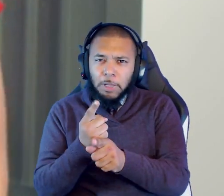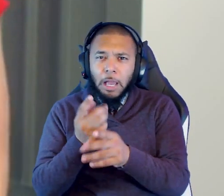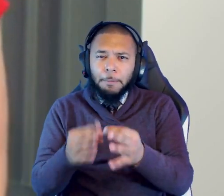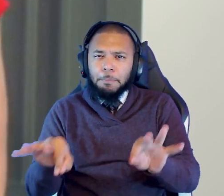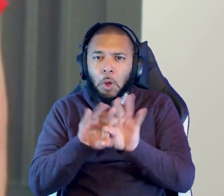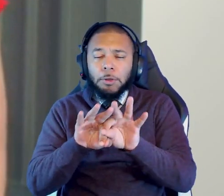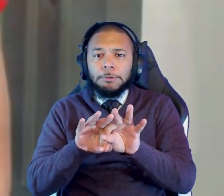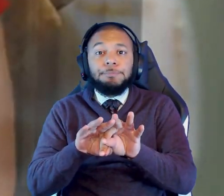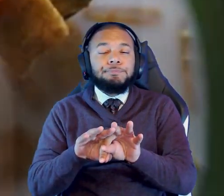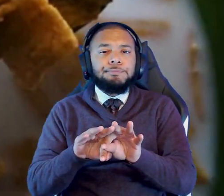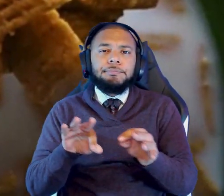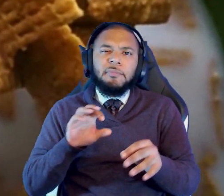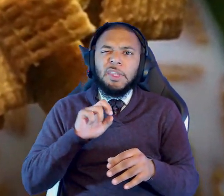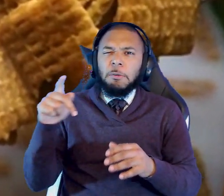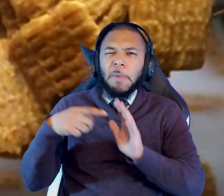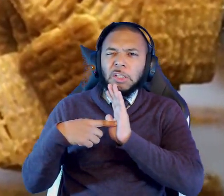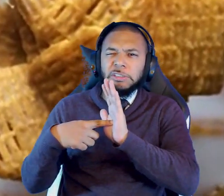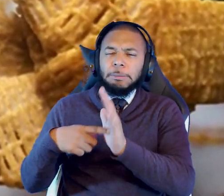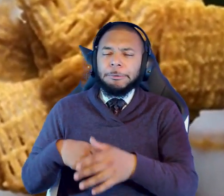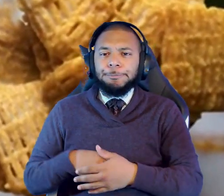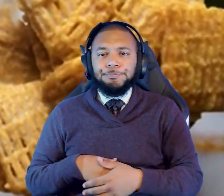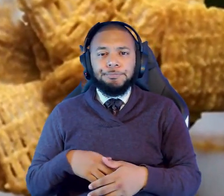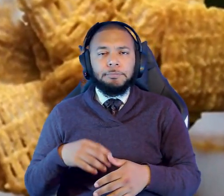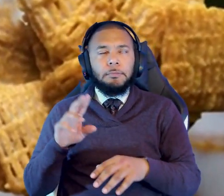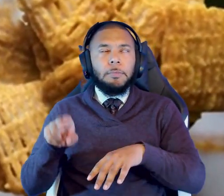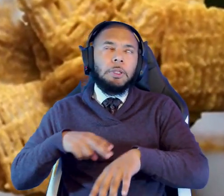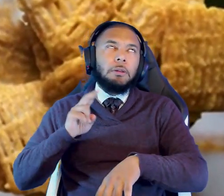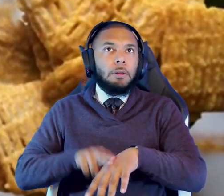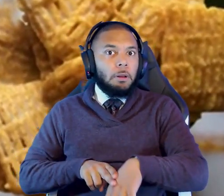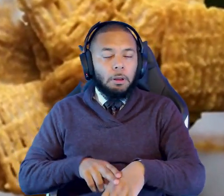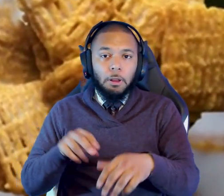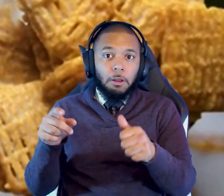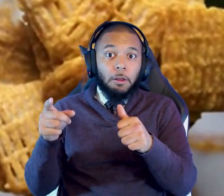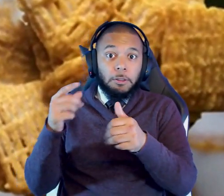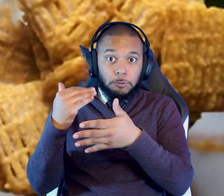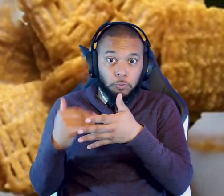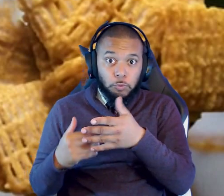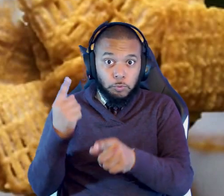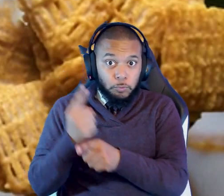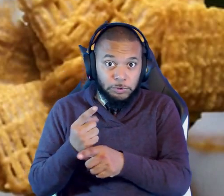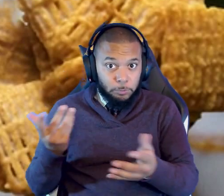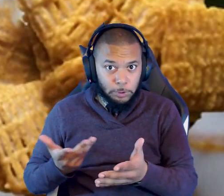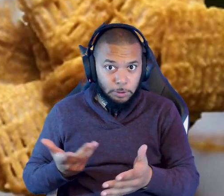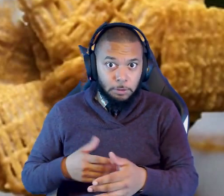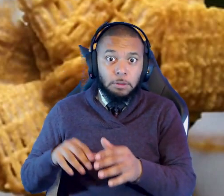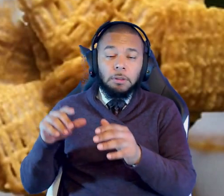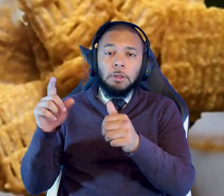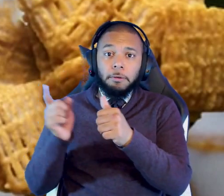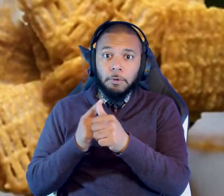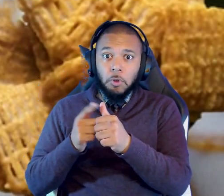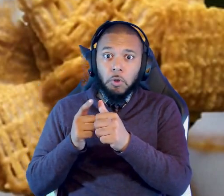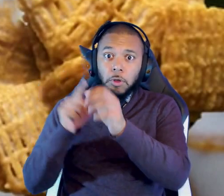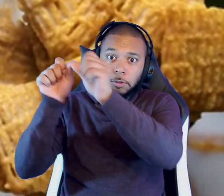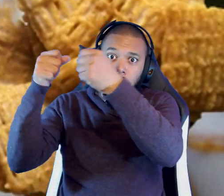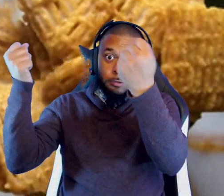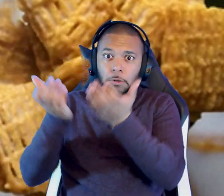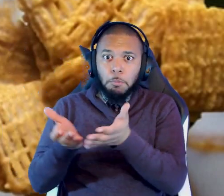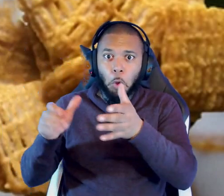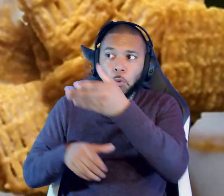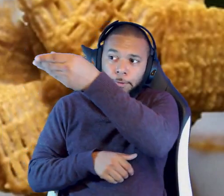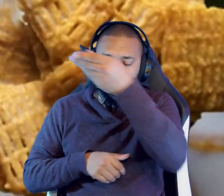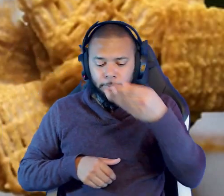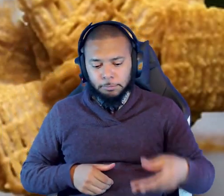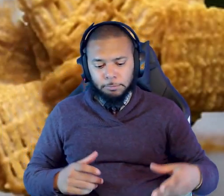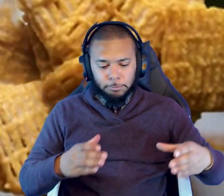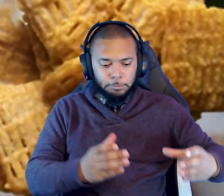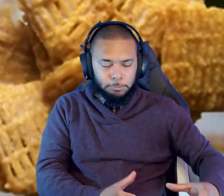Let's go back to our breakfast example. Of course, the right order of steps would be step 1, get a bowl from the cupboard.